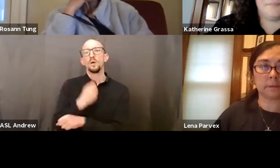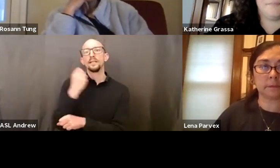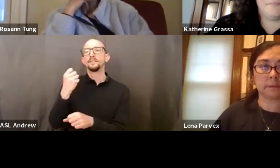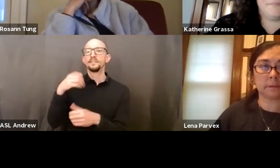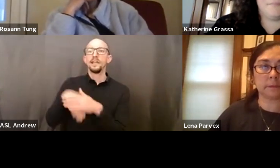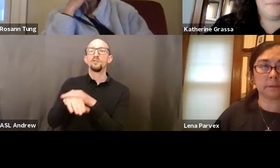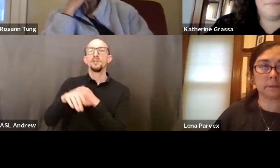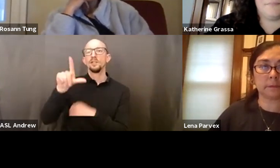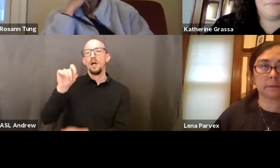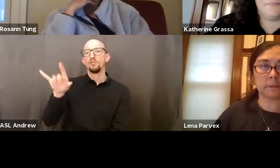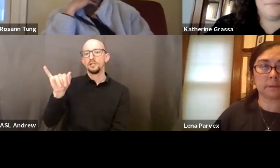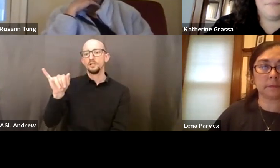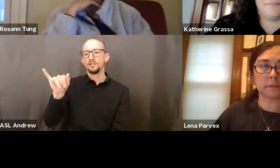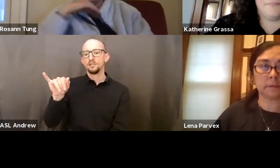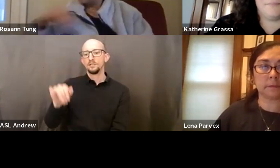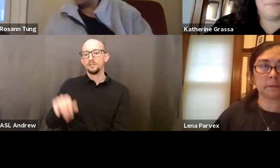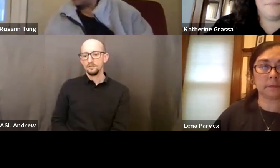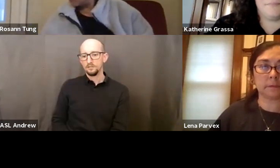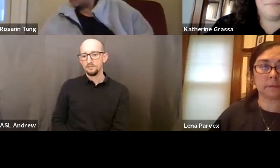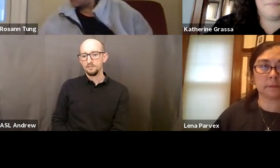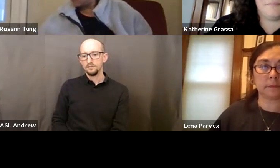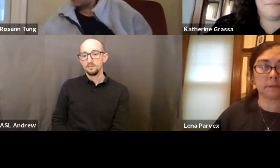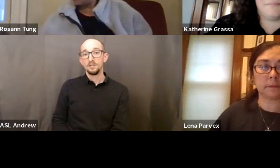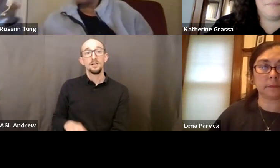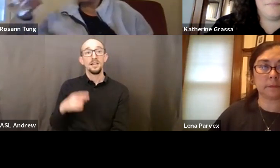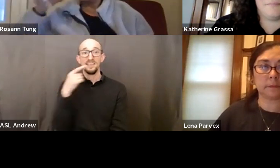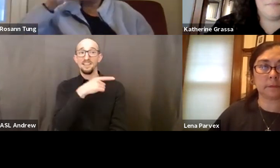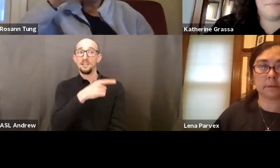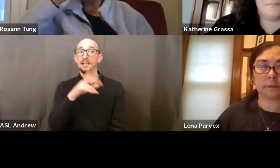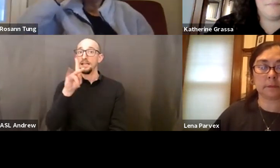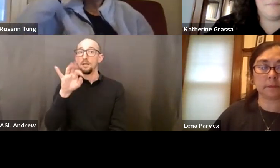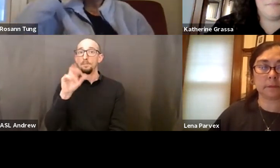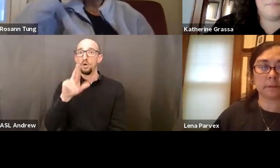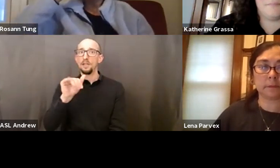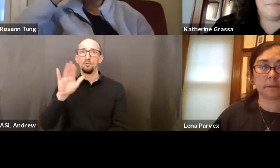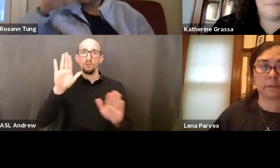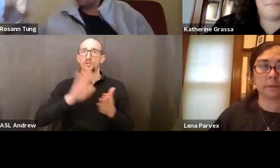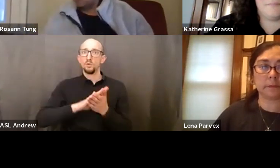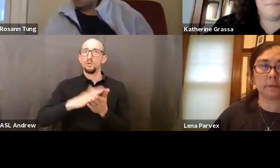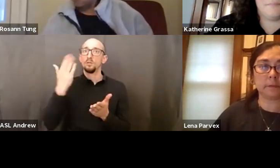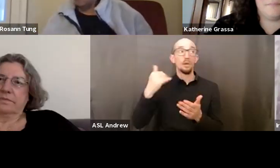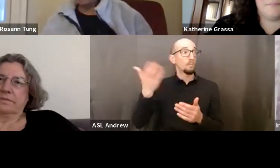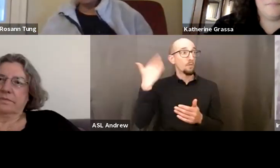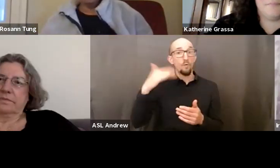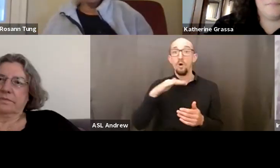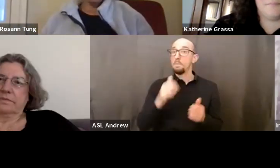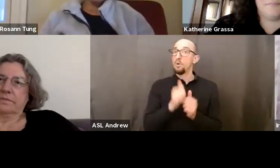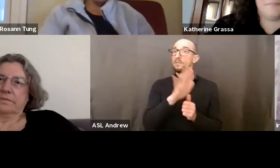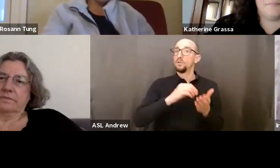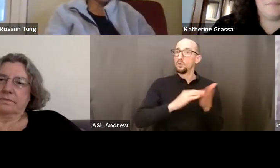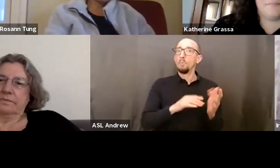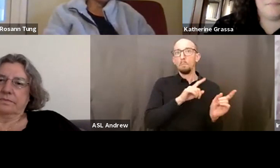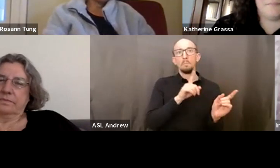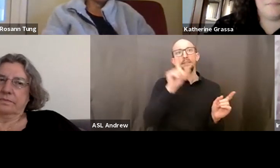lottery. Kilmer was an excellent school in the past. In the past, most of their students went to the exam schools. They